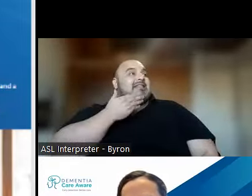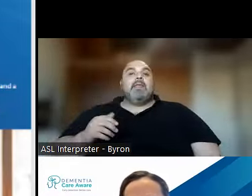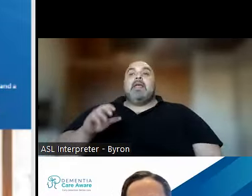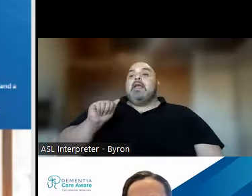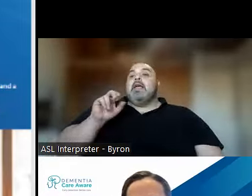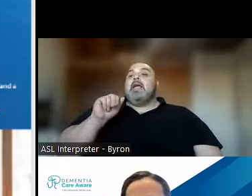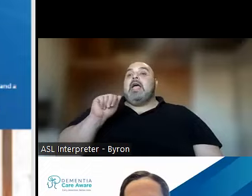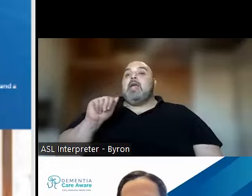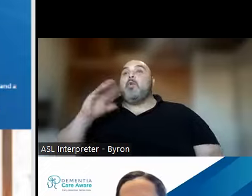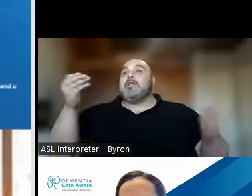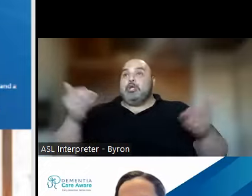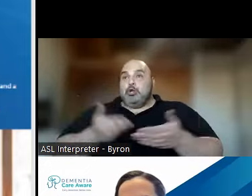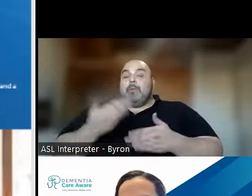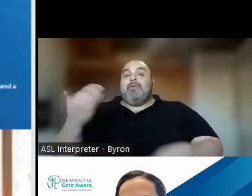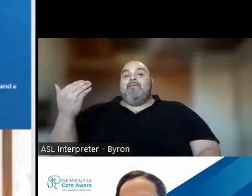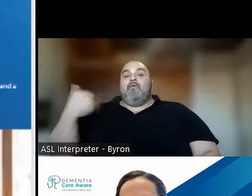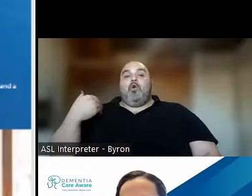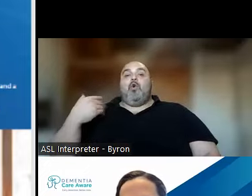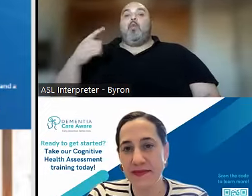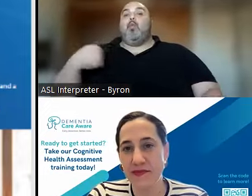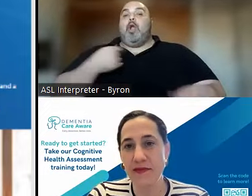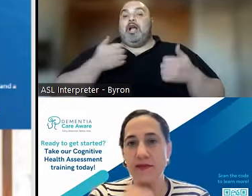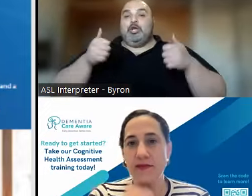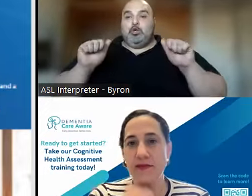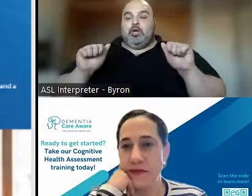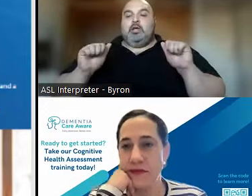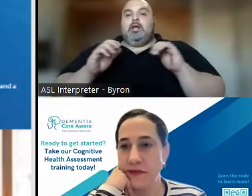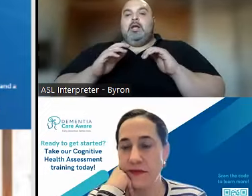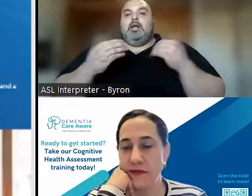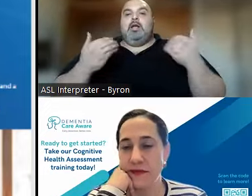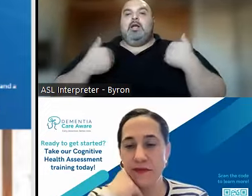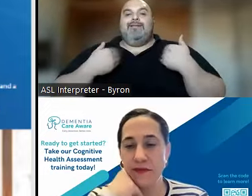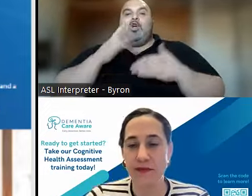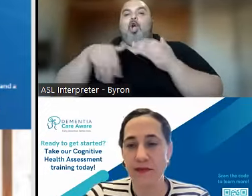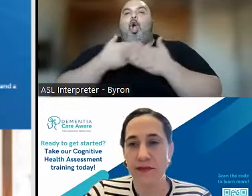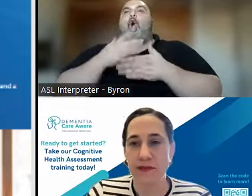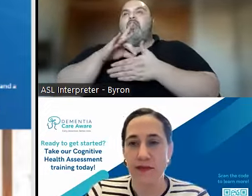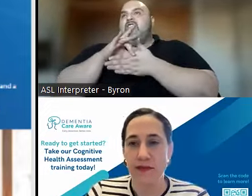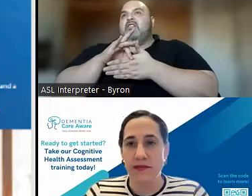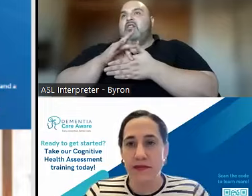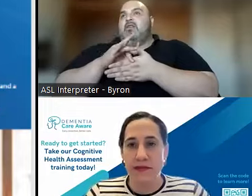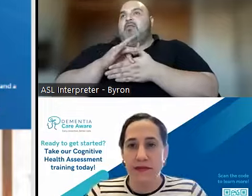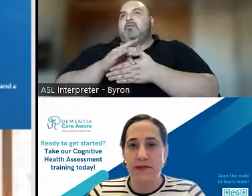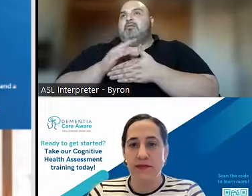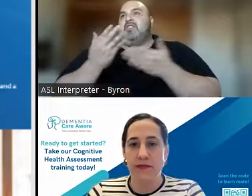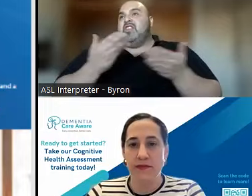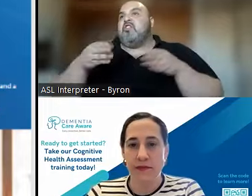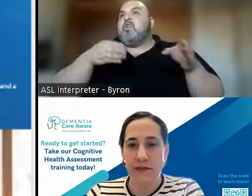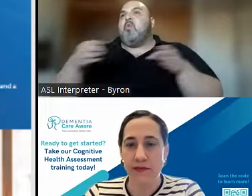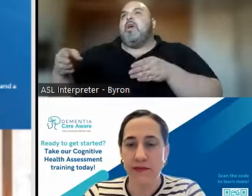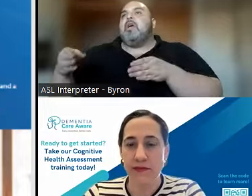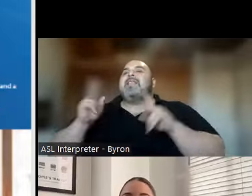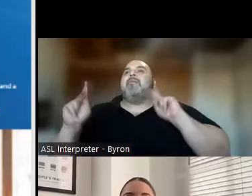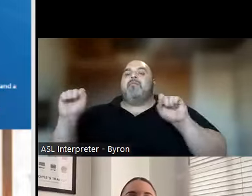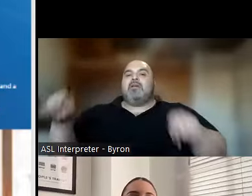was introducing before, we are trying to have all of this content delivered in ways that people